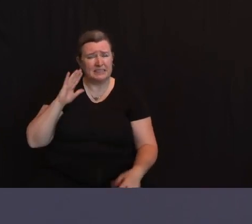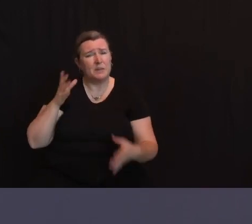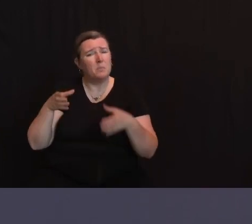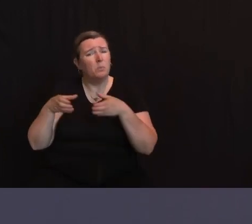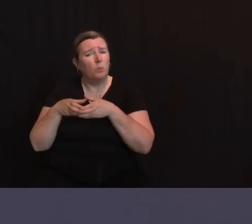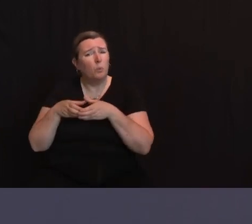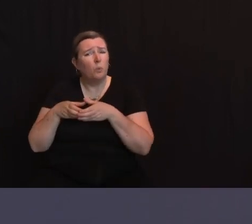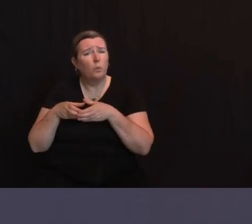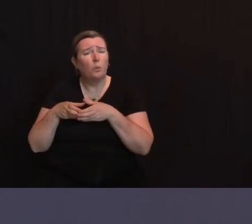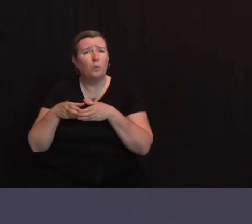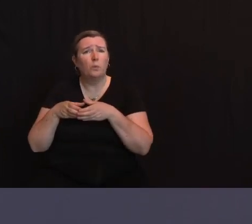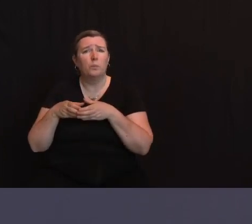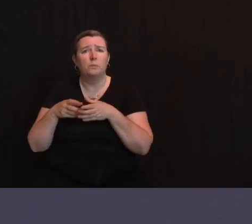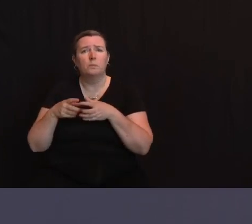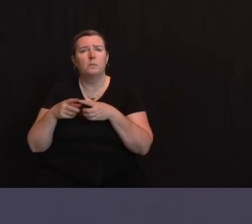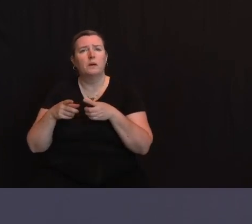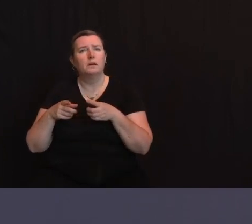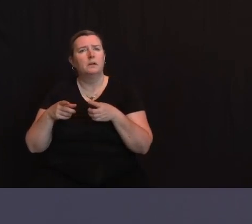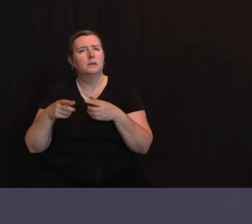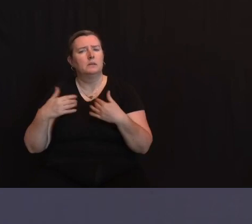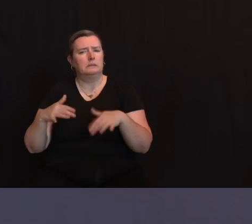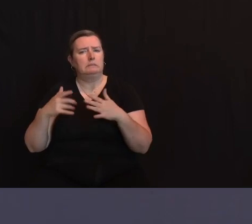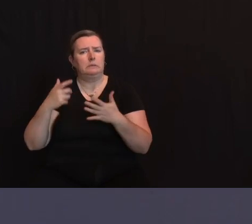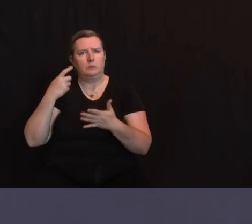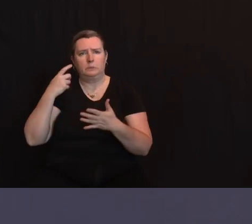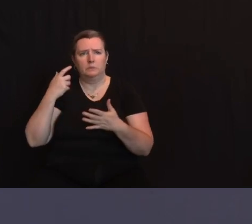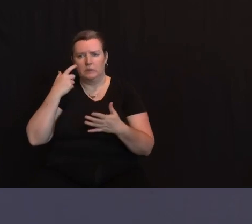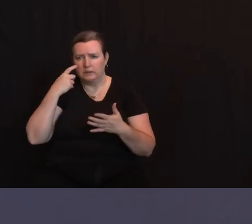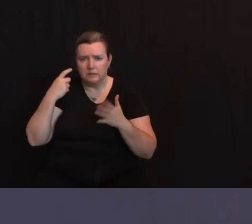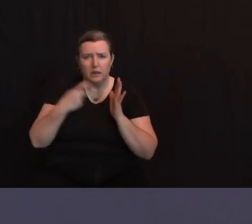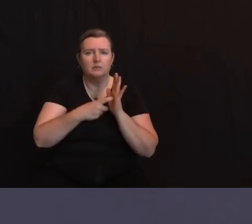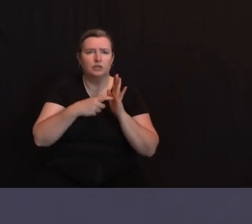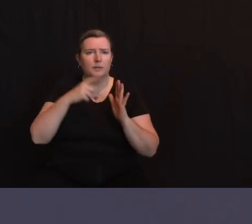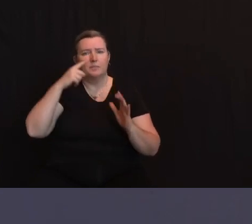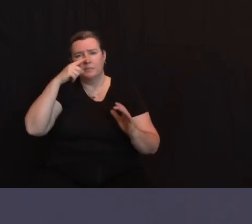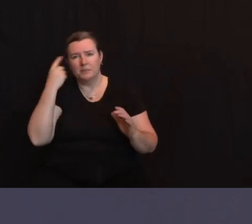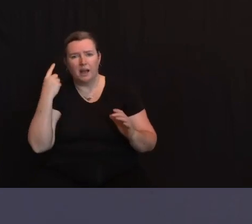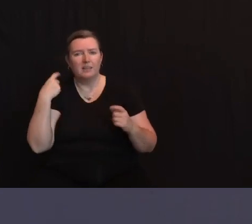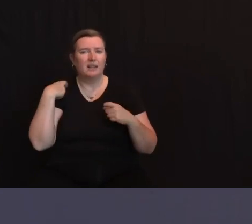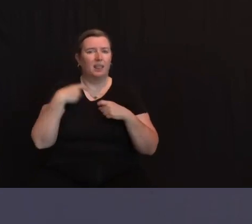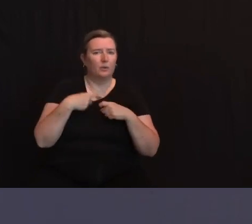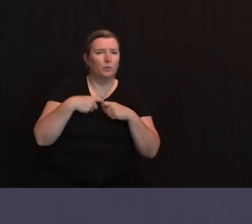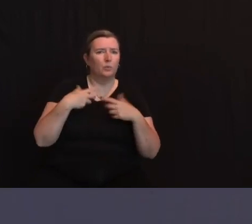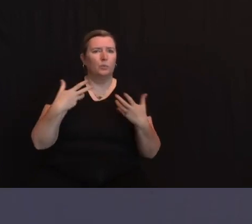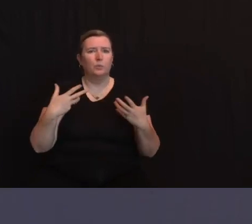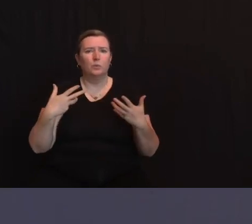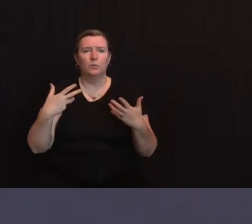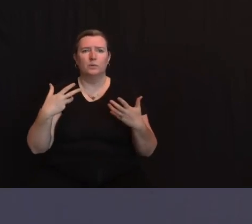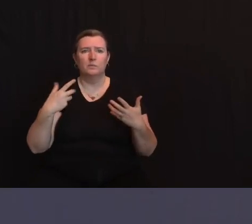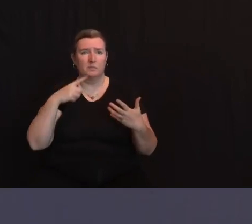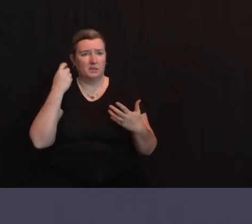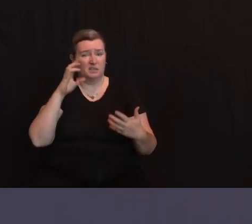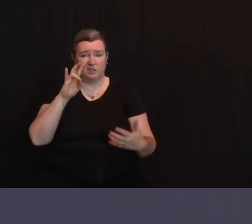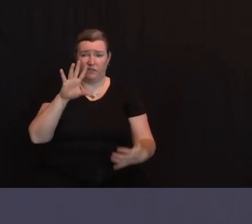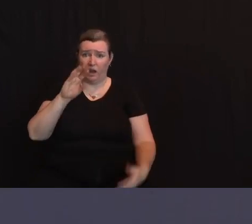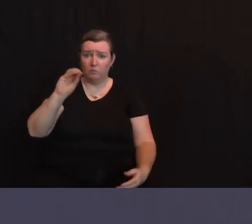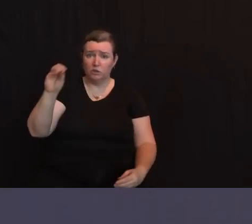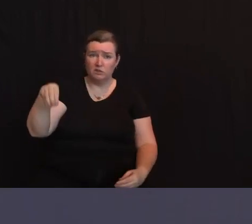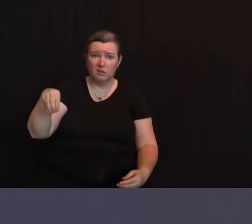add Black and Latino kids together, it's 75% or thereabouts of the